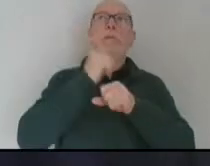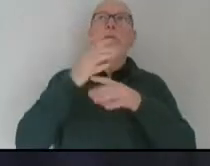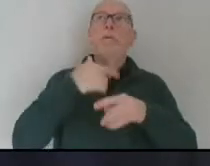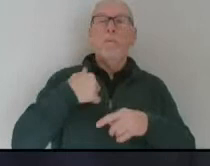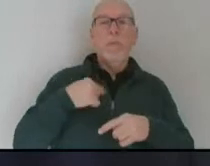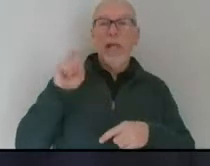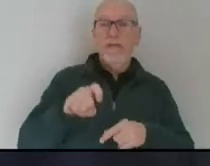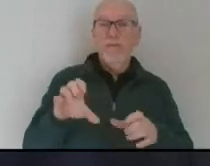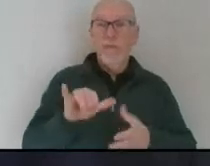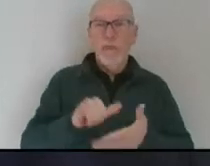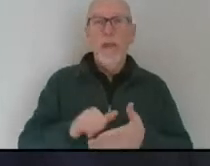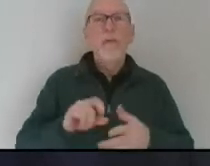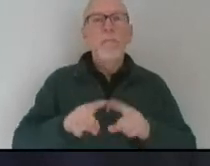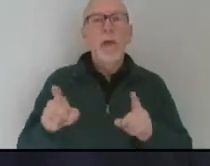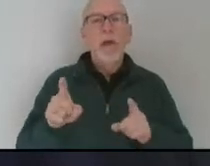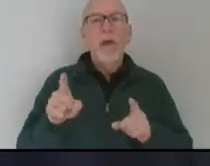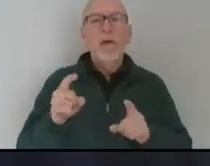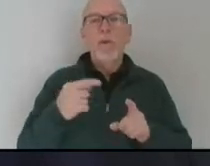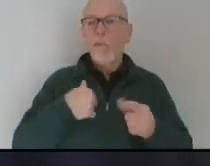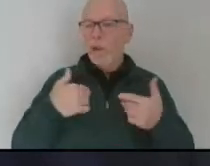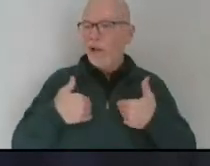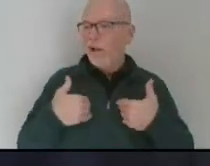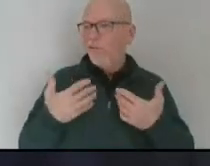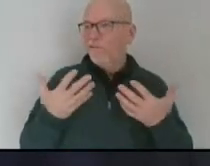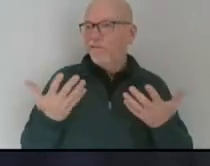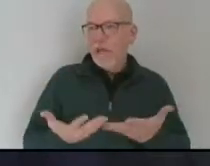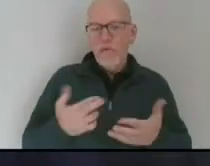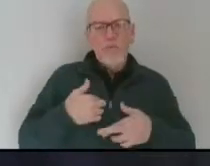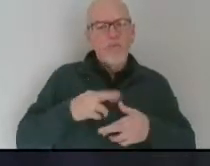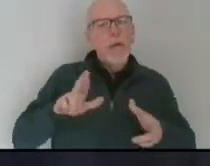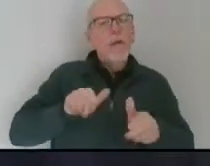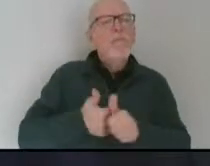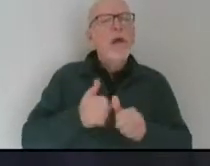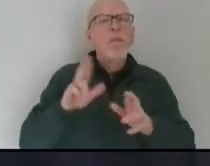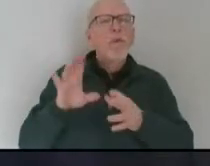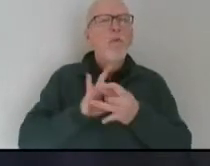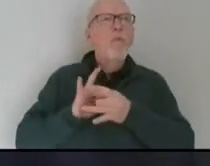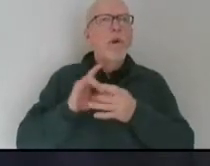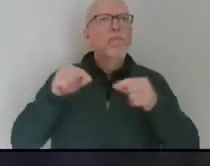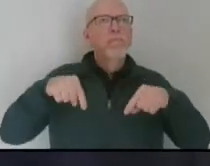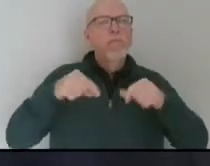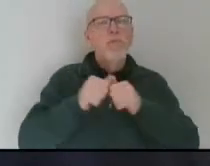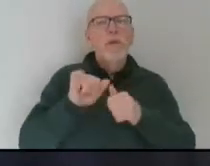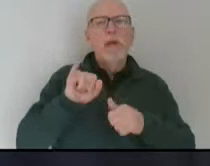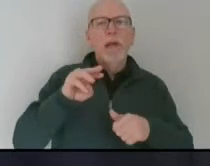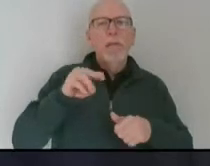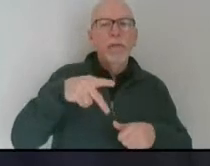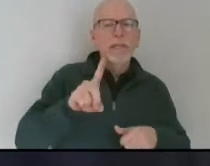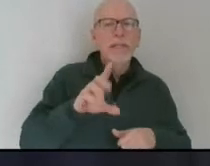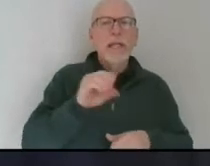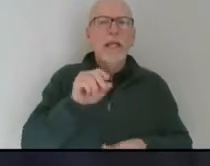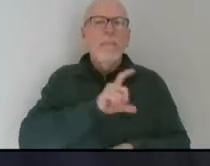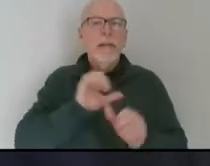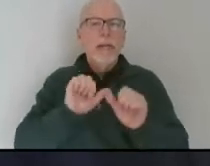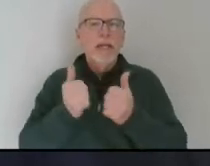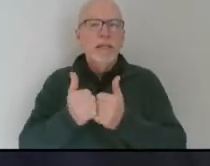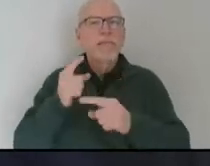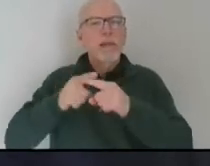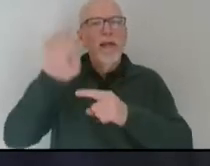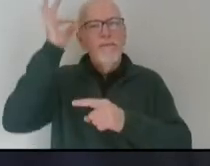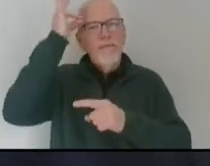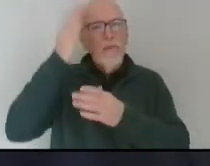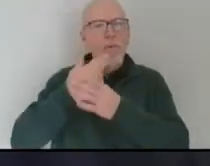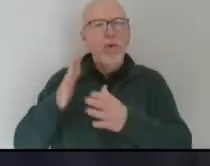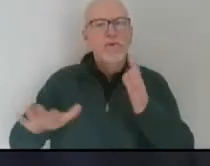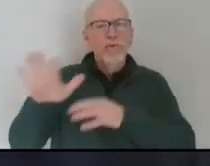that. But the assets were here, the availability was here, the coordination was here with the IMPD and other police agencies, and to include our federal partners around the